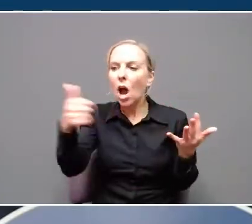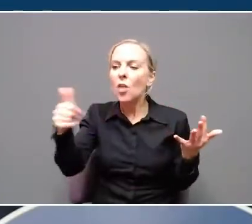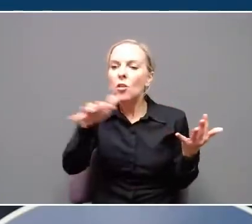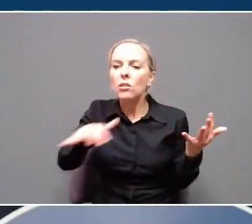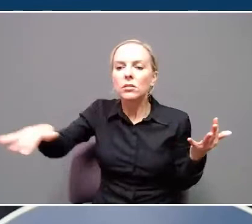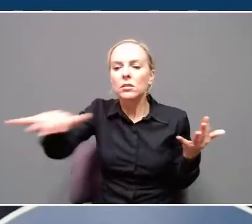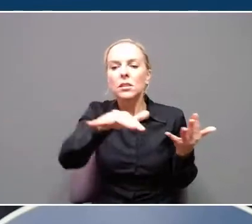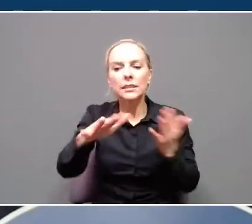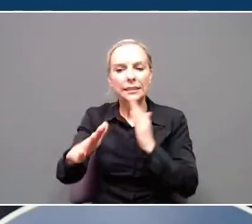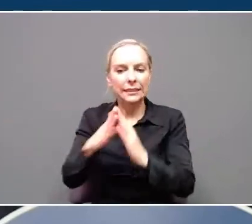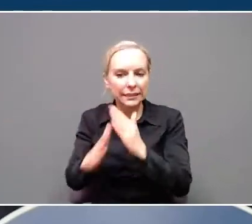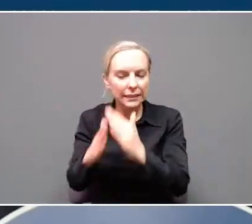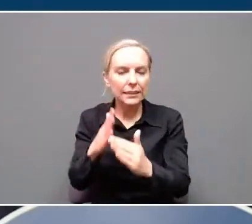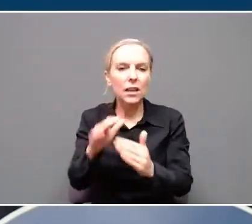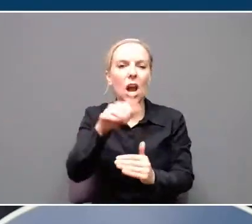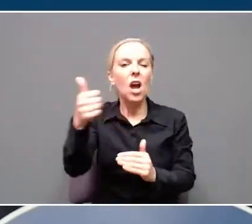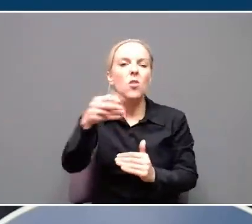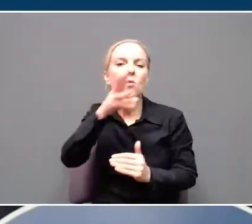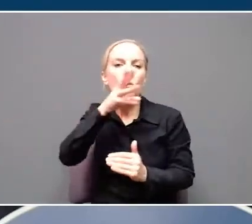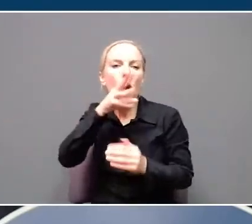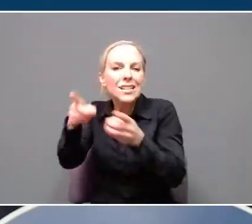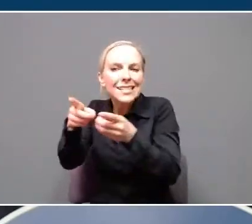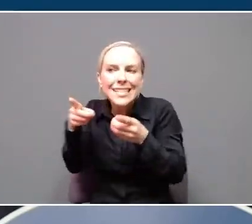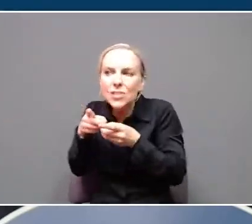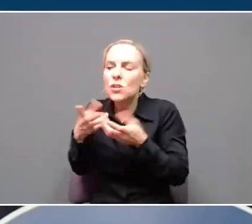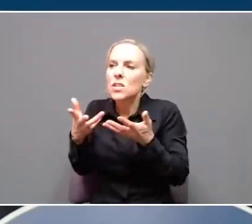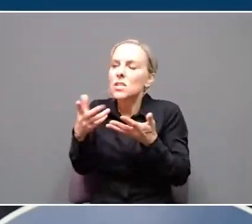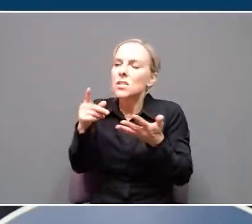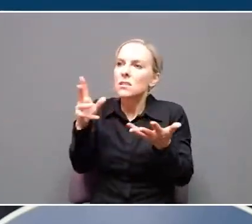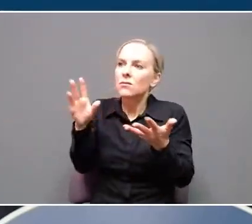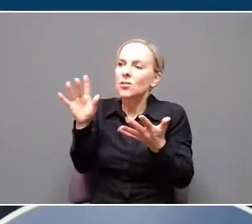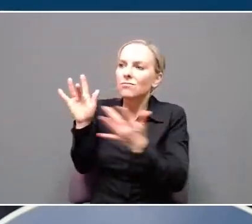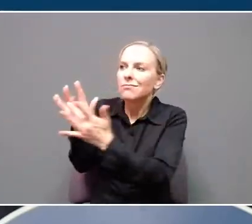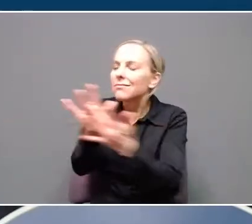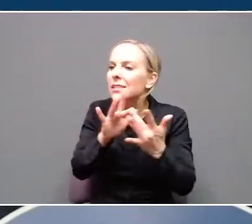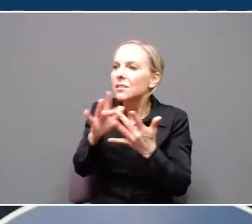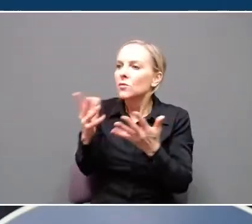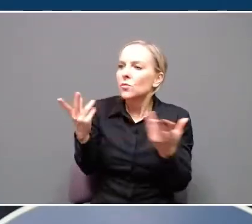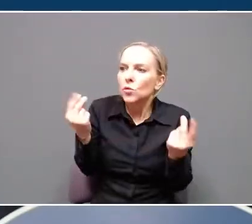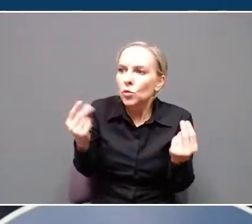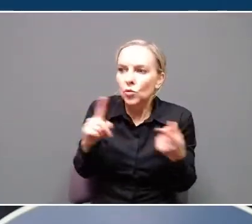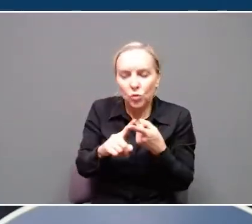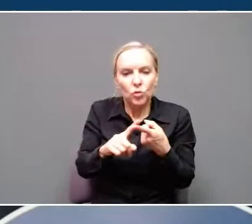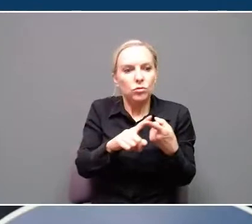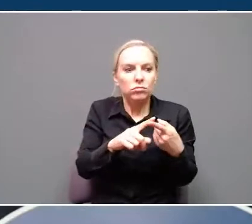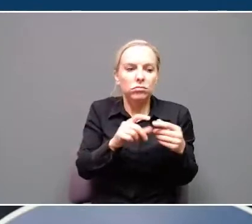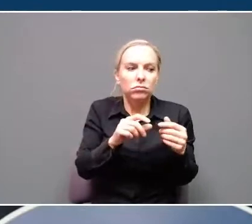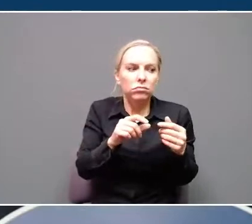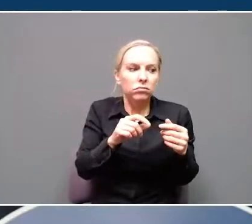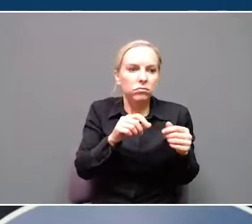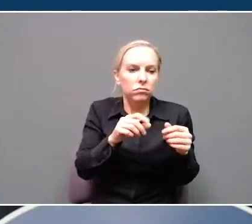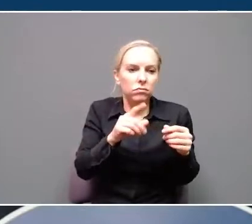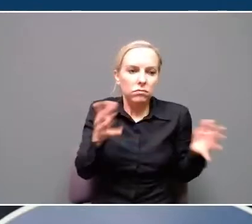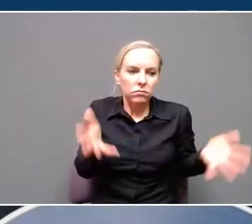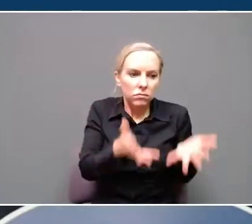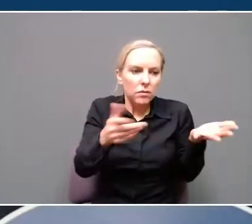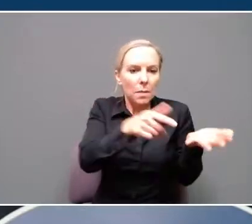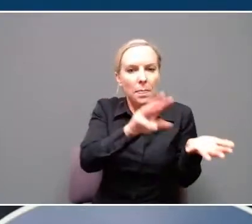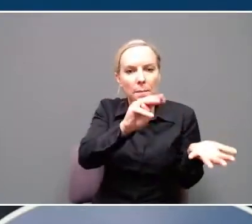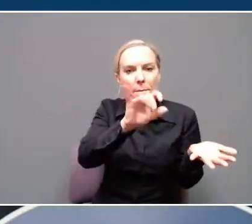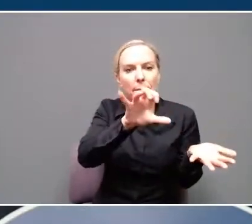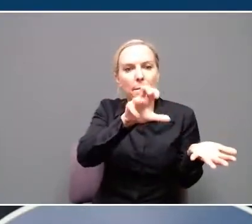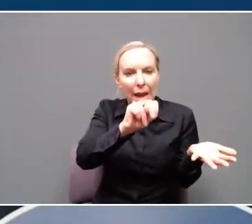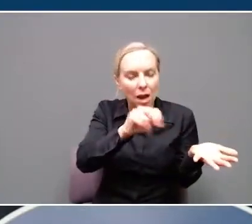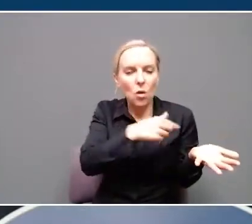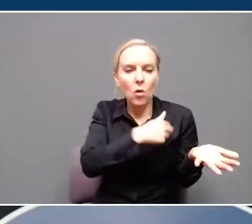and water districts and what it would take to get there. So listen, what the people of Marion want to hear is that we're going to